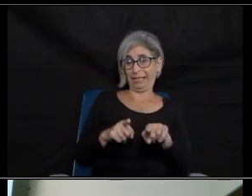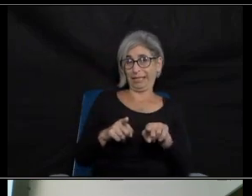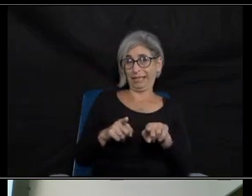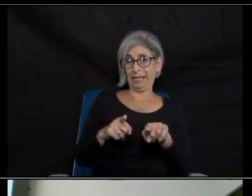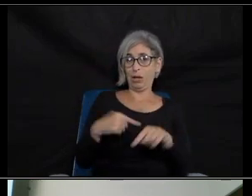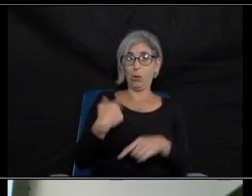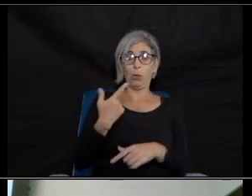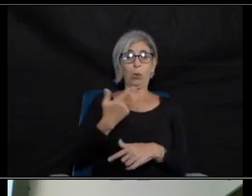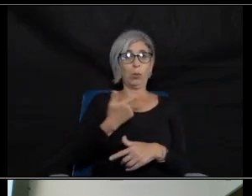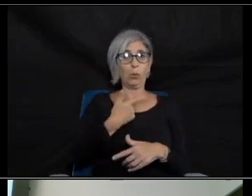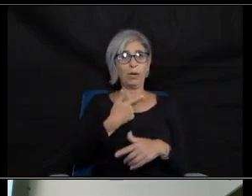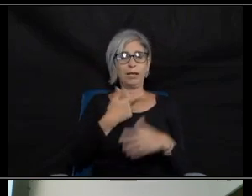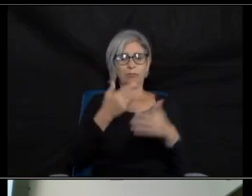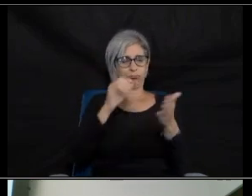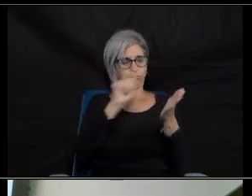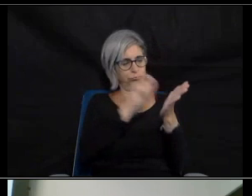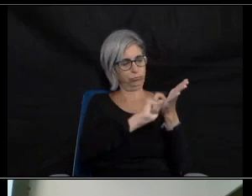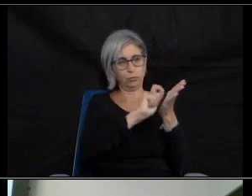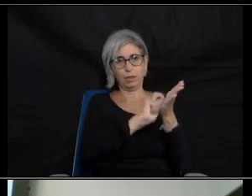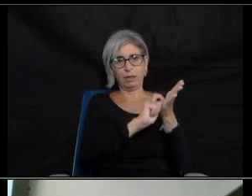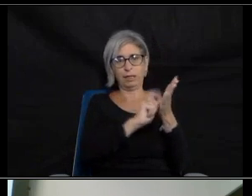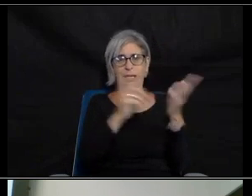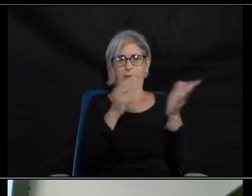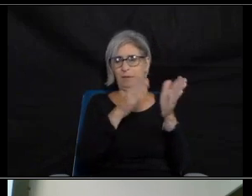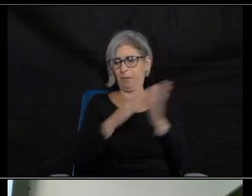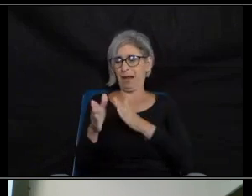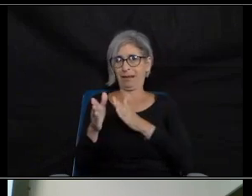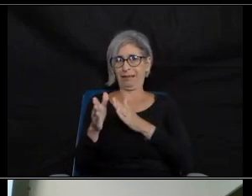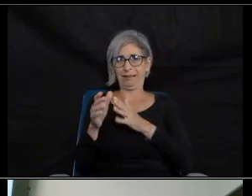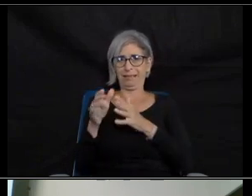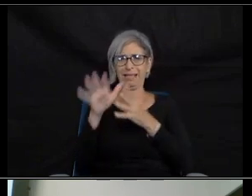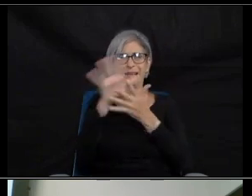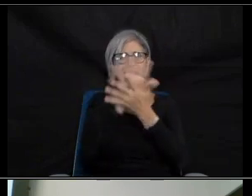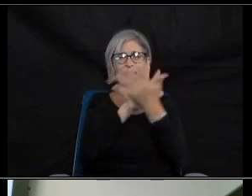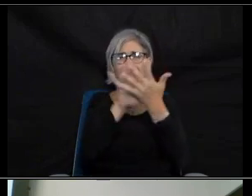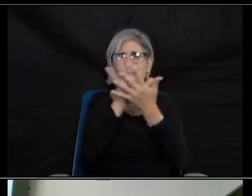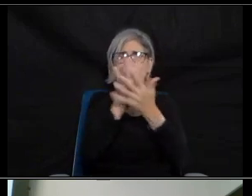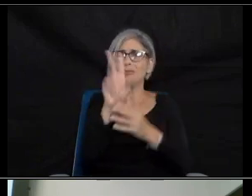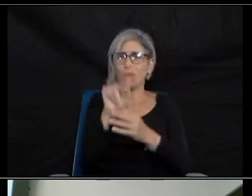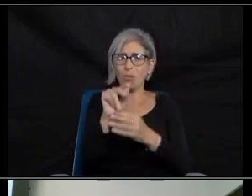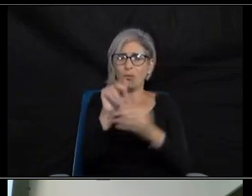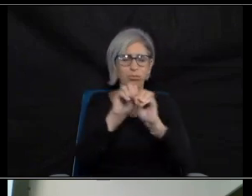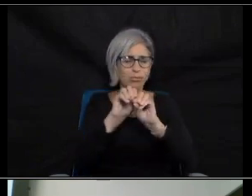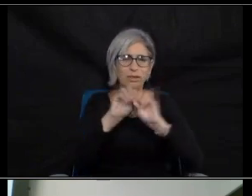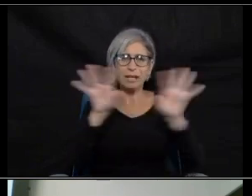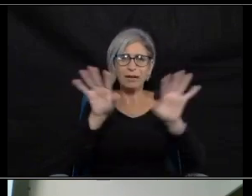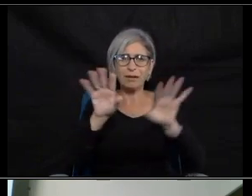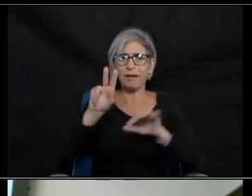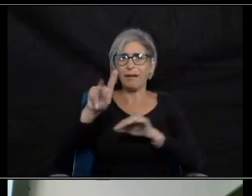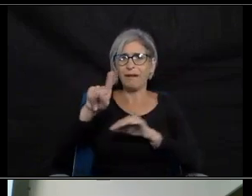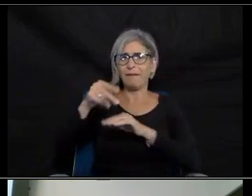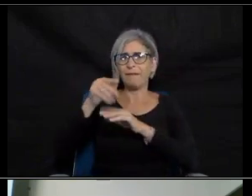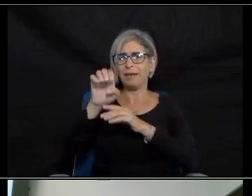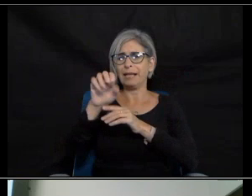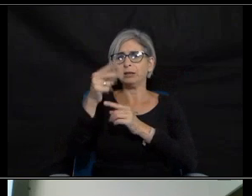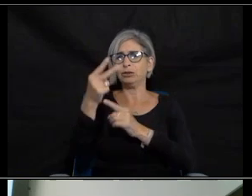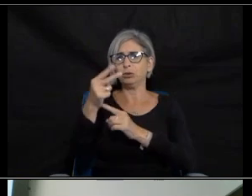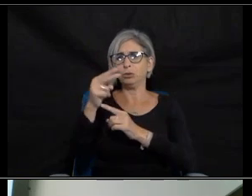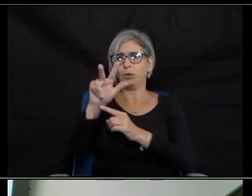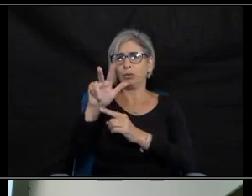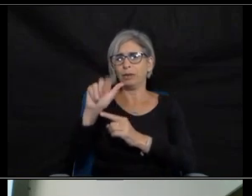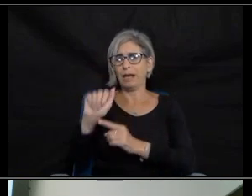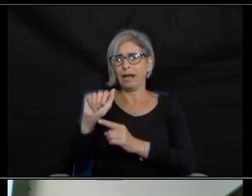it in the master plan. There's no ambiguity when you look at this plan and it says phase two, phase 3A, phase